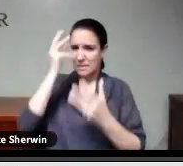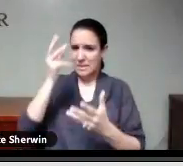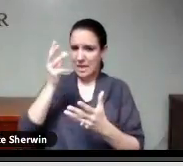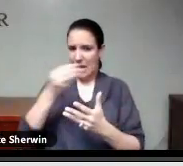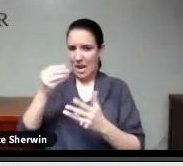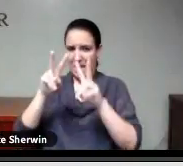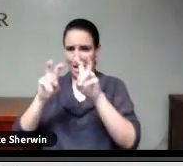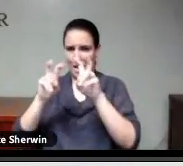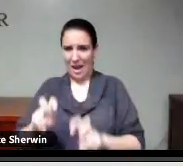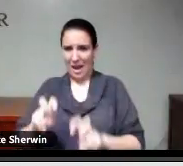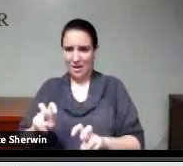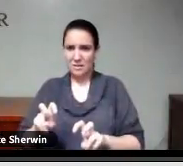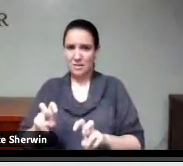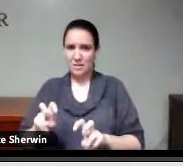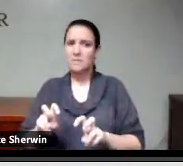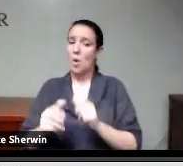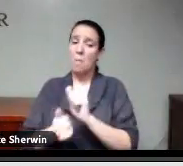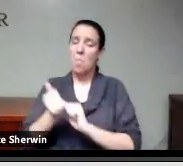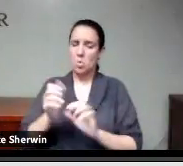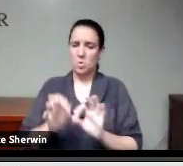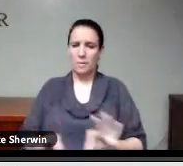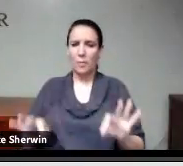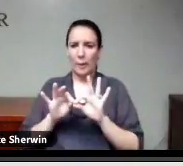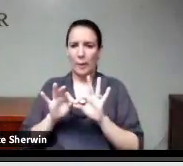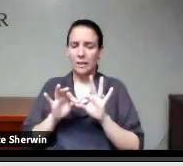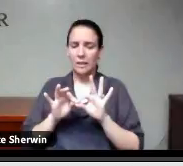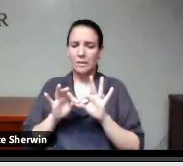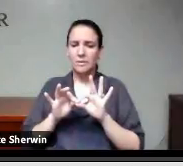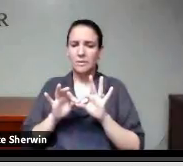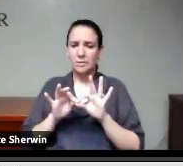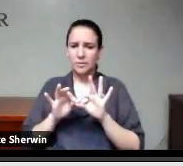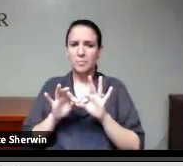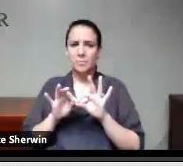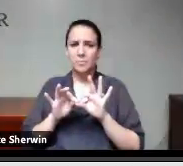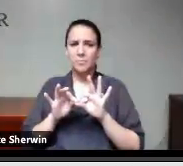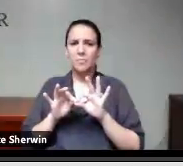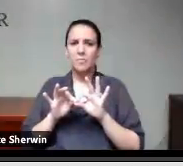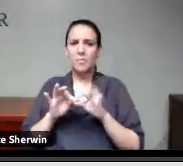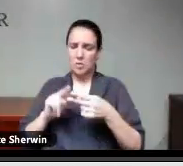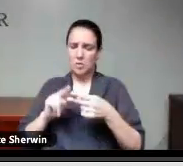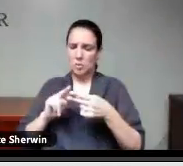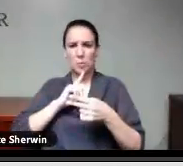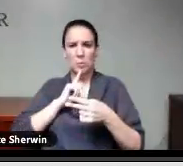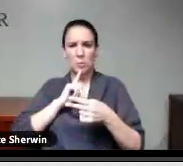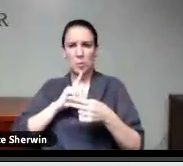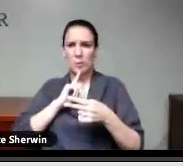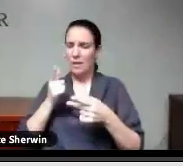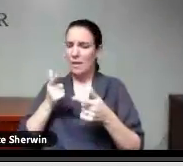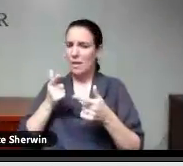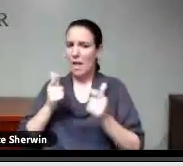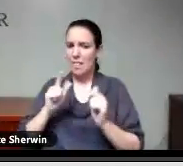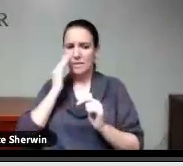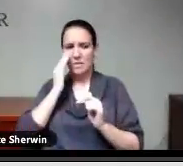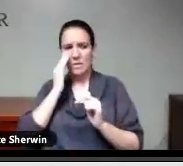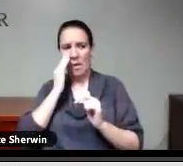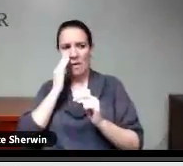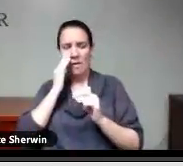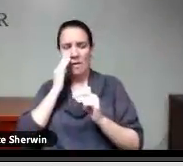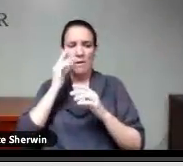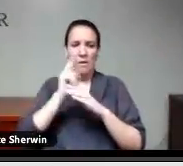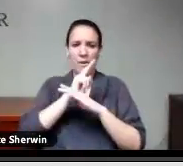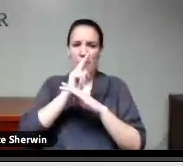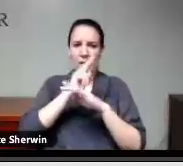analysis pieces are the most important because they allow us to get information about our user community or